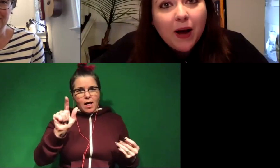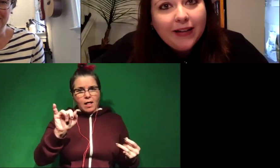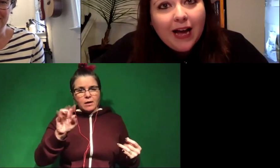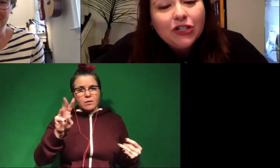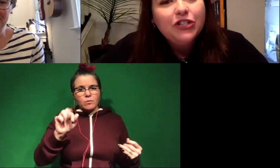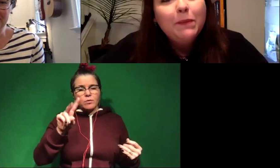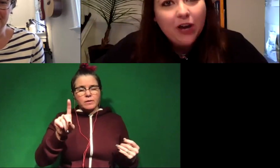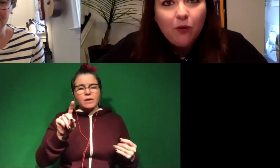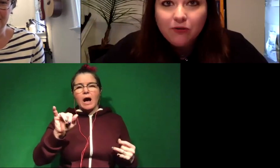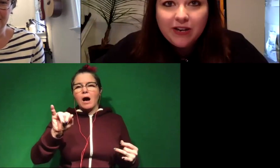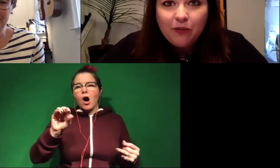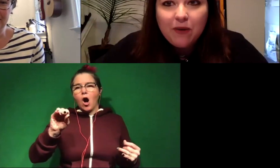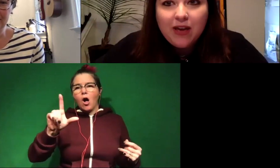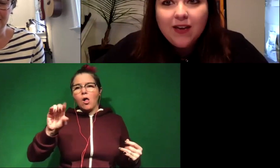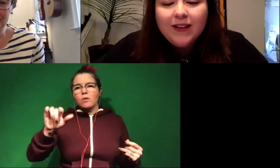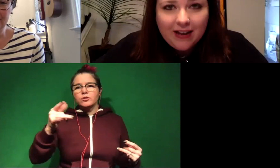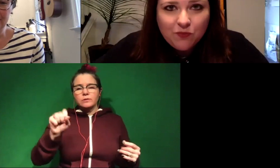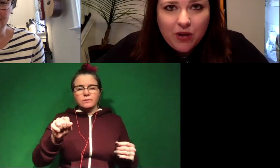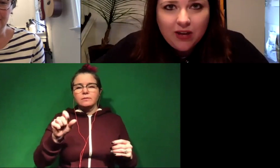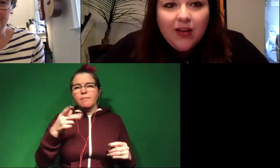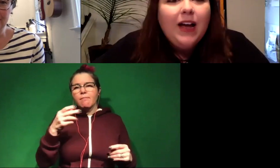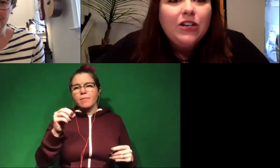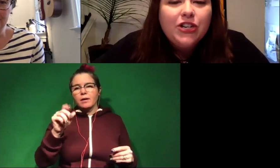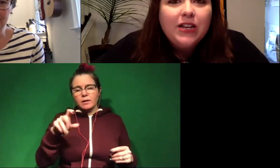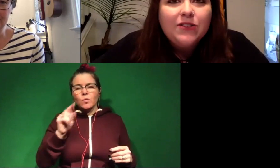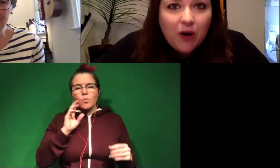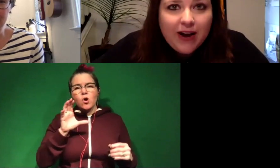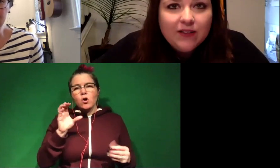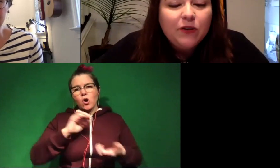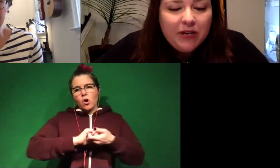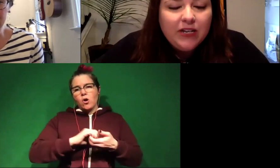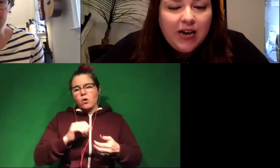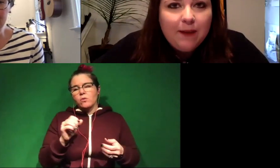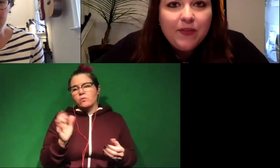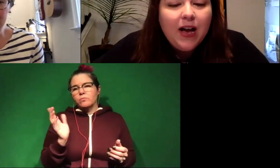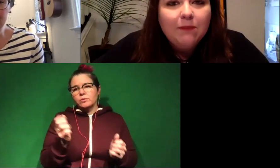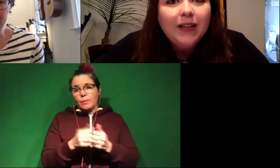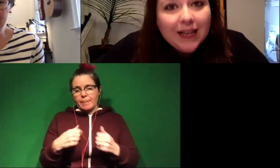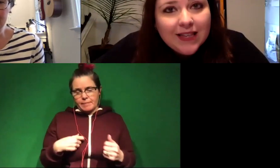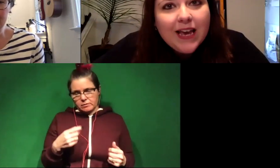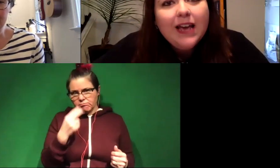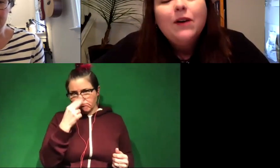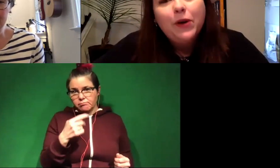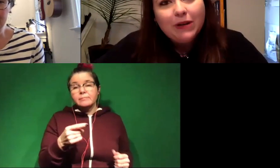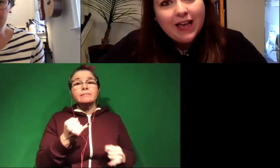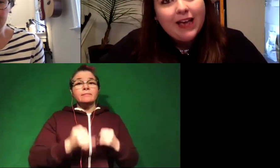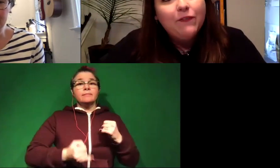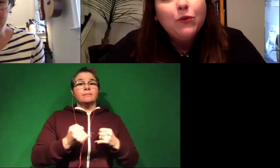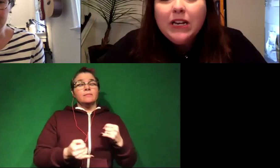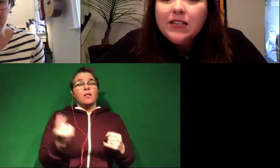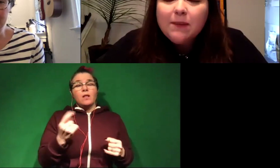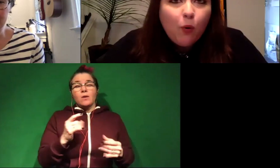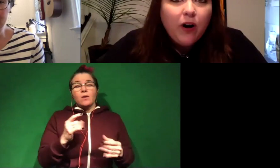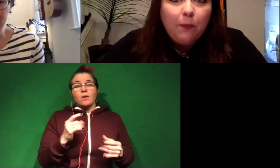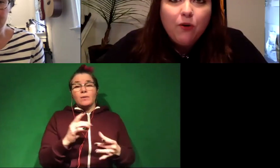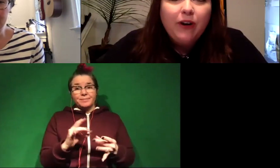Ologies podcast, she'll be co-hosting with me next week. And she is a riot, so it'll be a good time. Lastly, we always say, if you